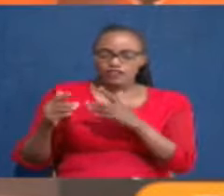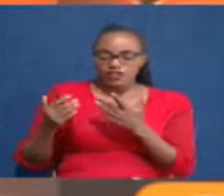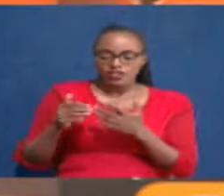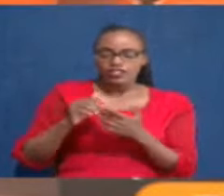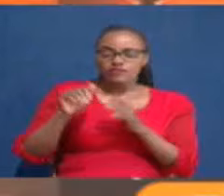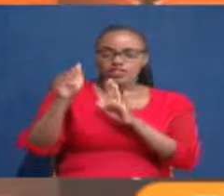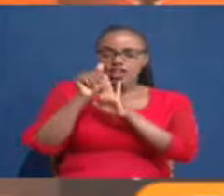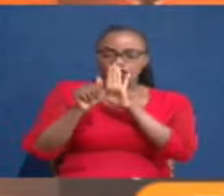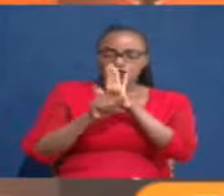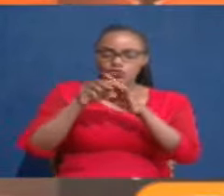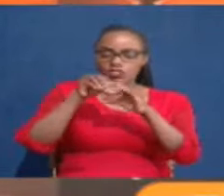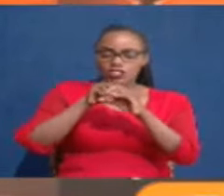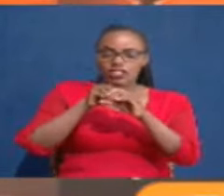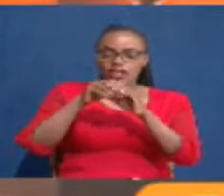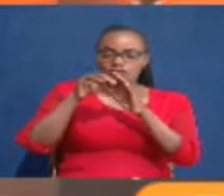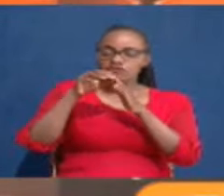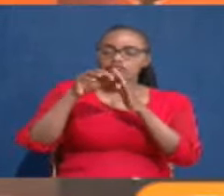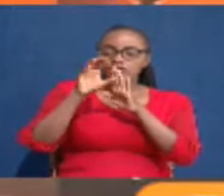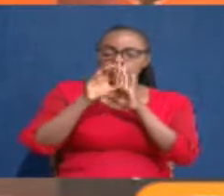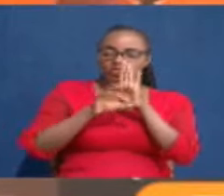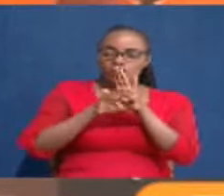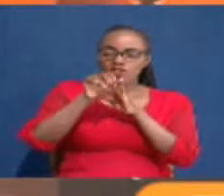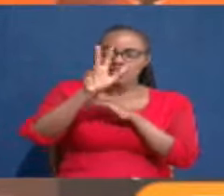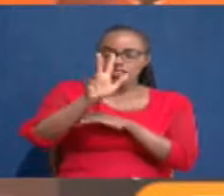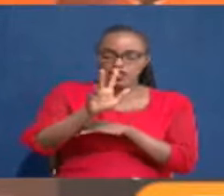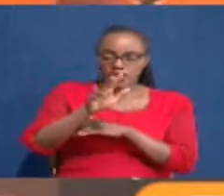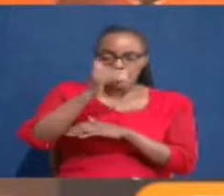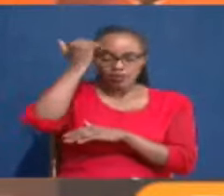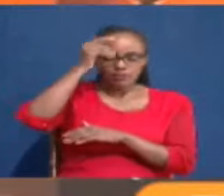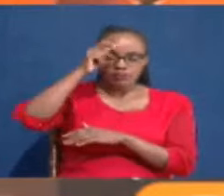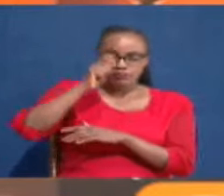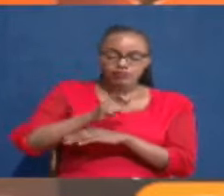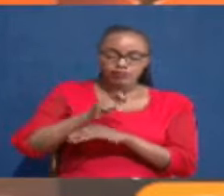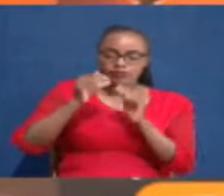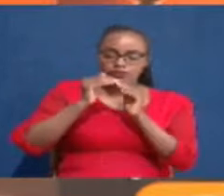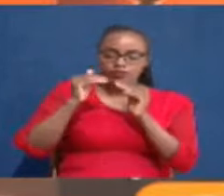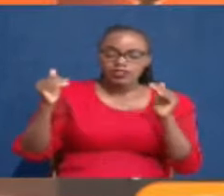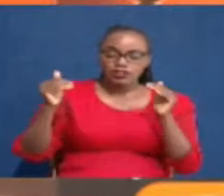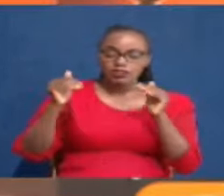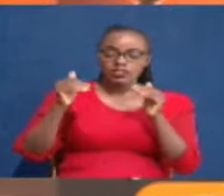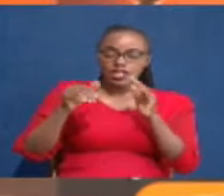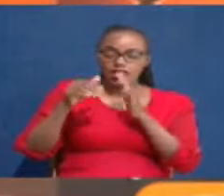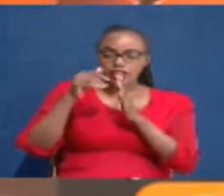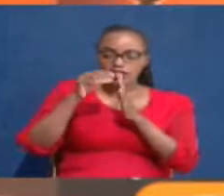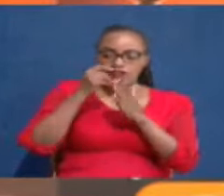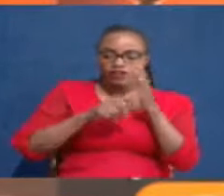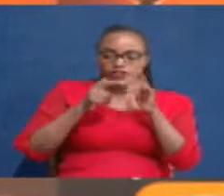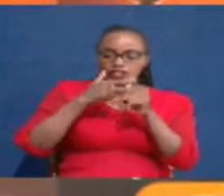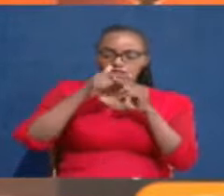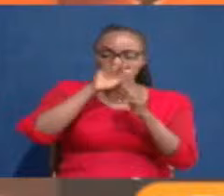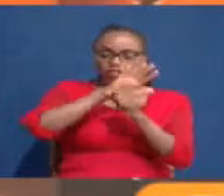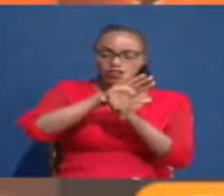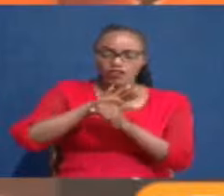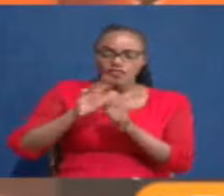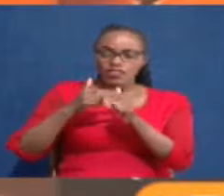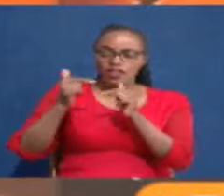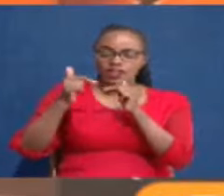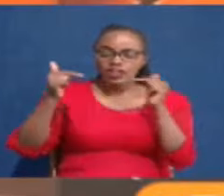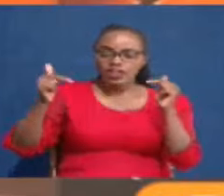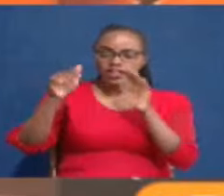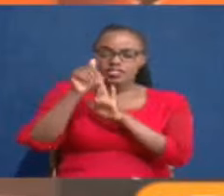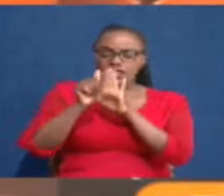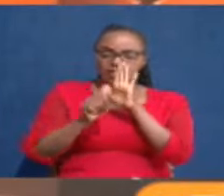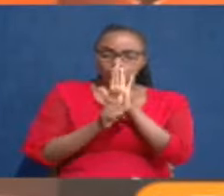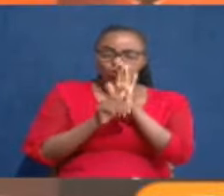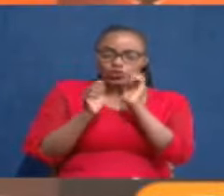the Constitution. The three-judge bench ruled that the housing levy was discriminatory, irrational, and goes against Article